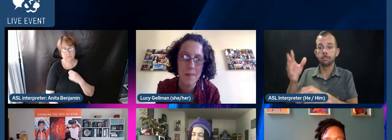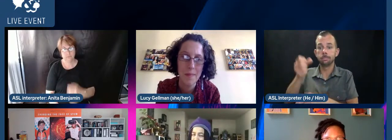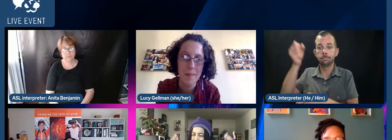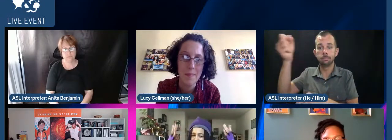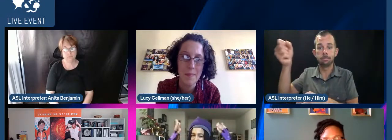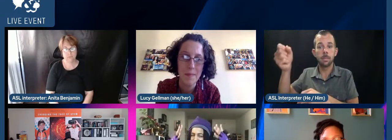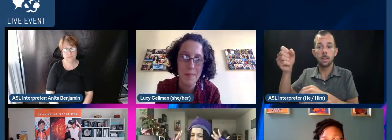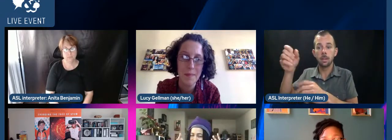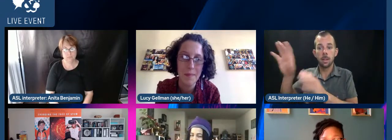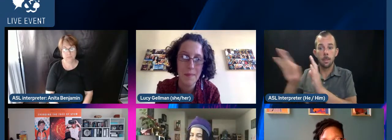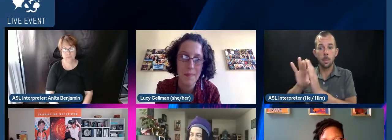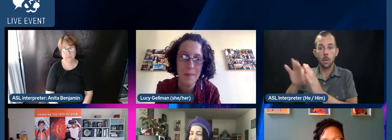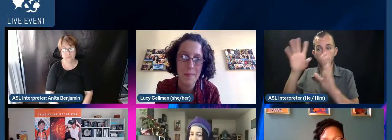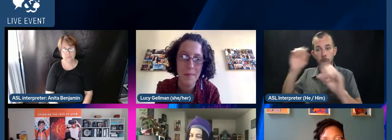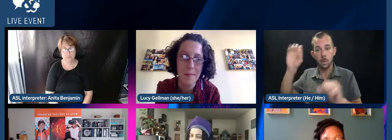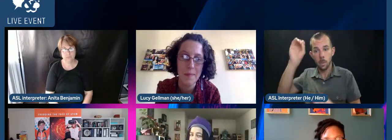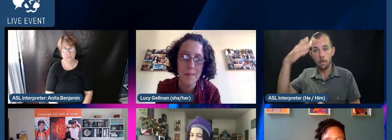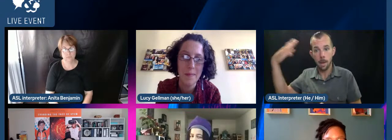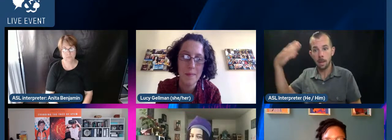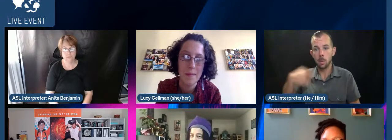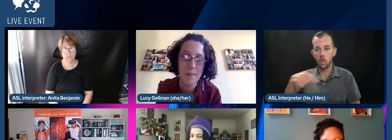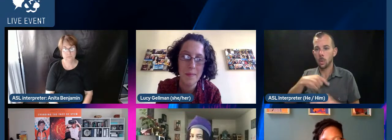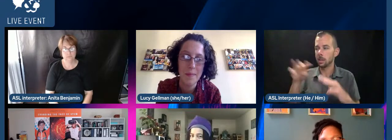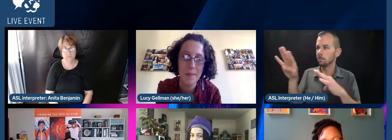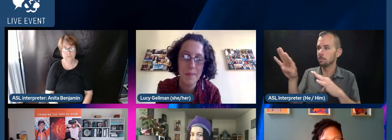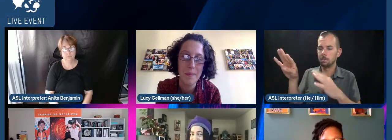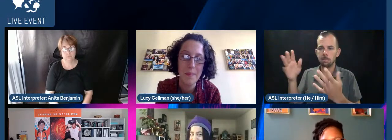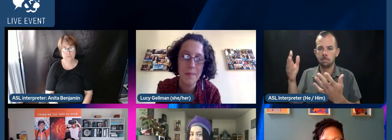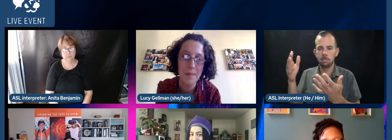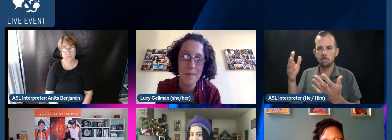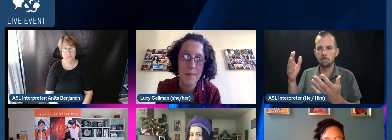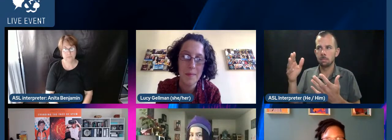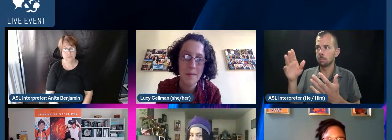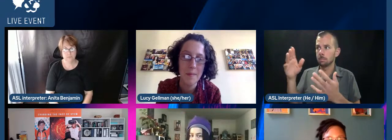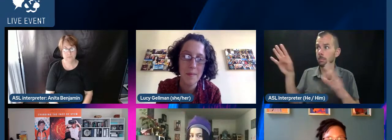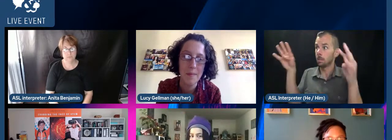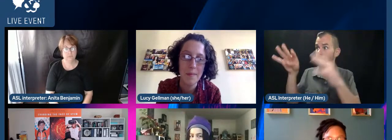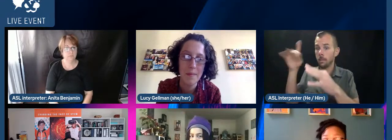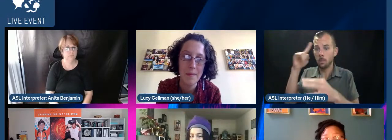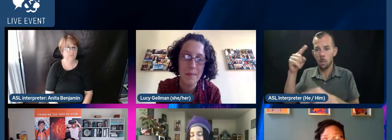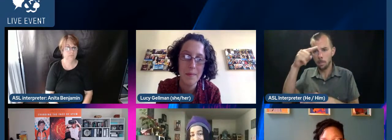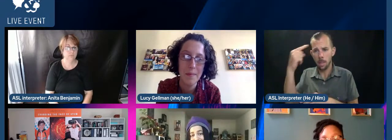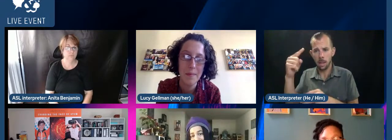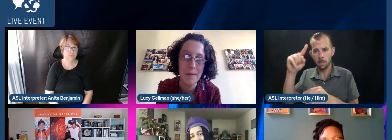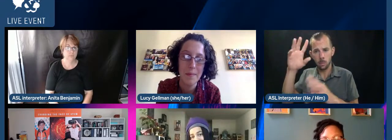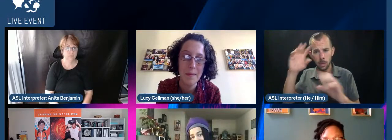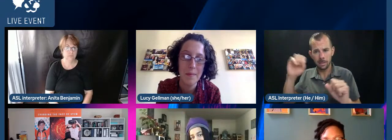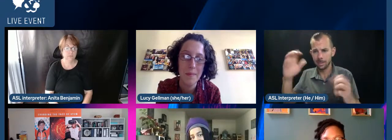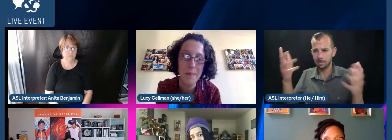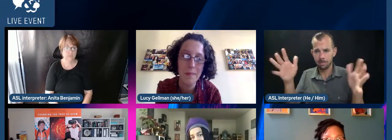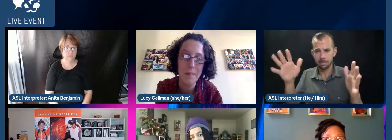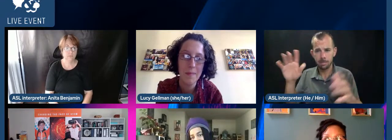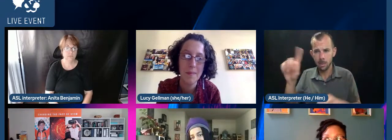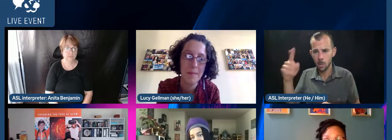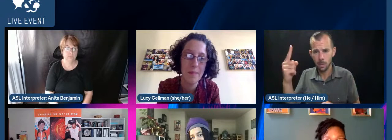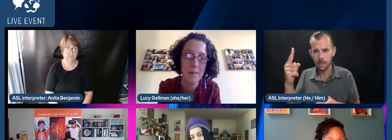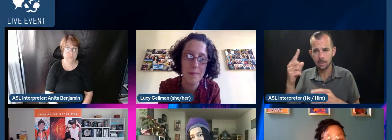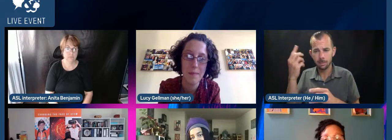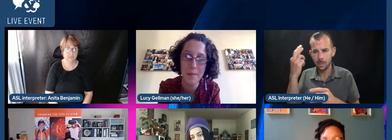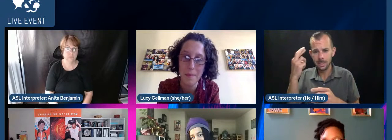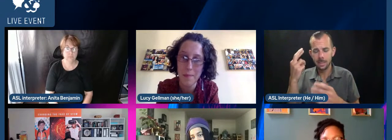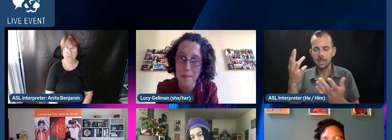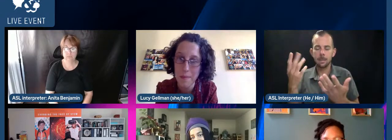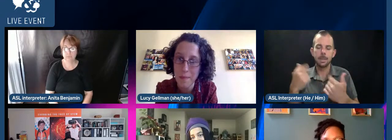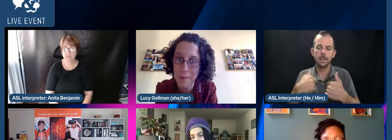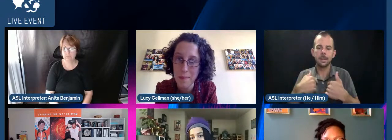make coherent sense to me. Ultimately, I'm an autonomist. I don't think that policy, like, sure, like, policy on a day-to-day